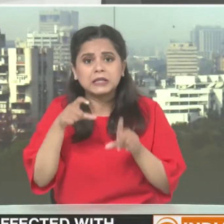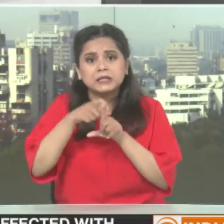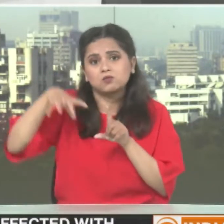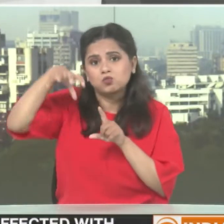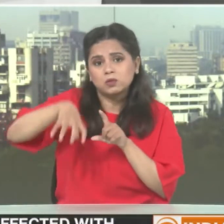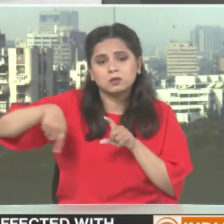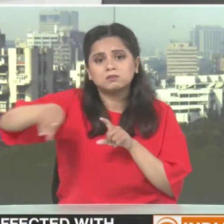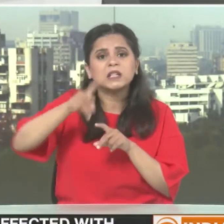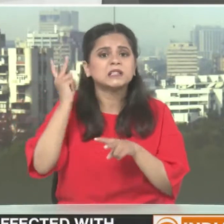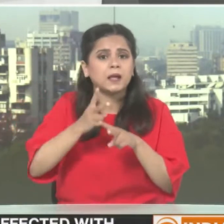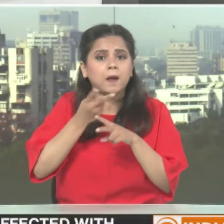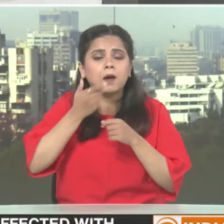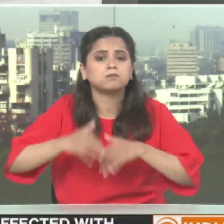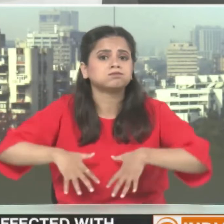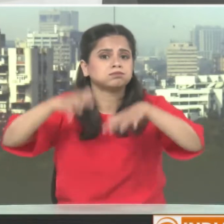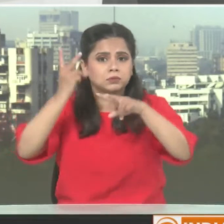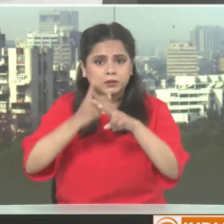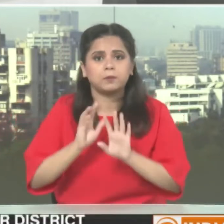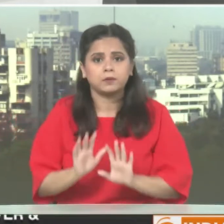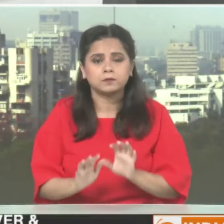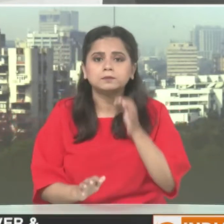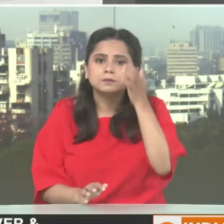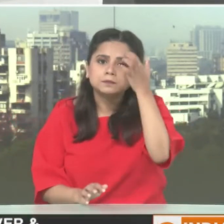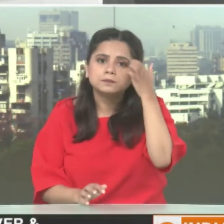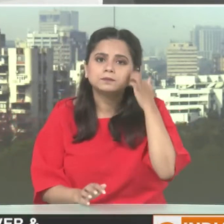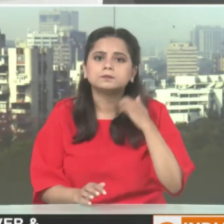Moregaon district.